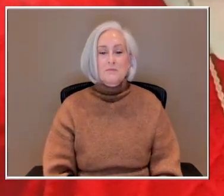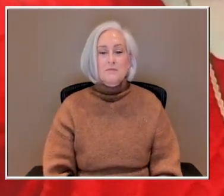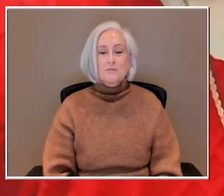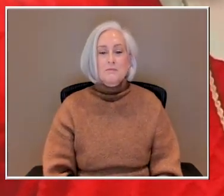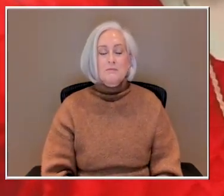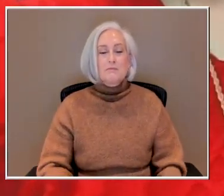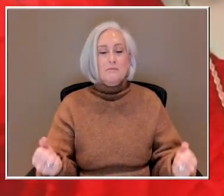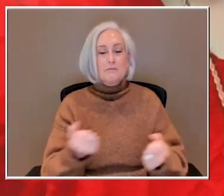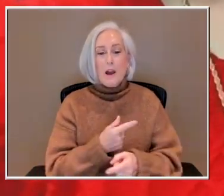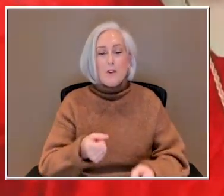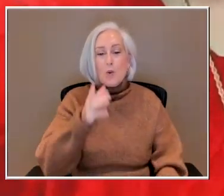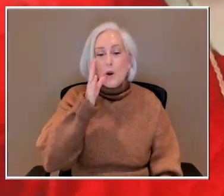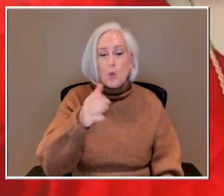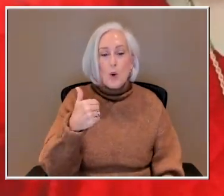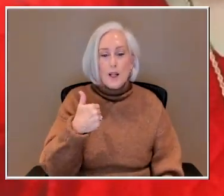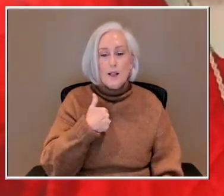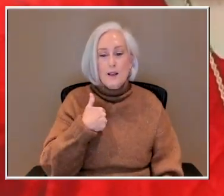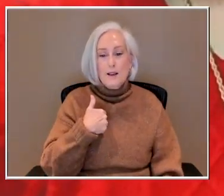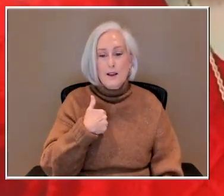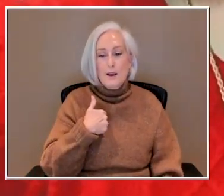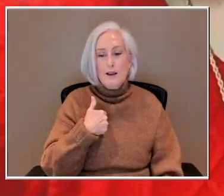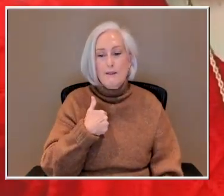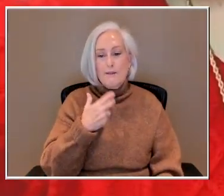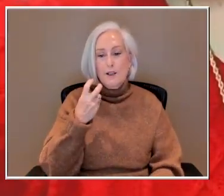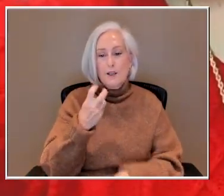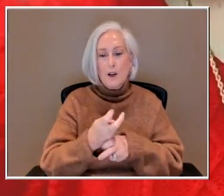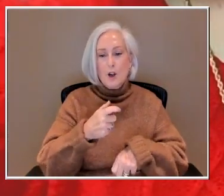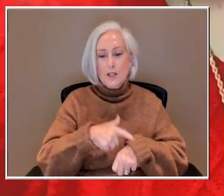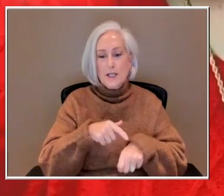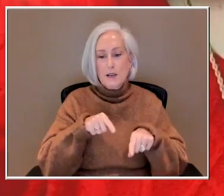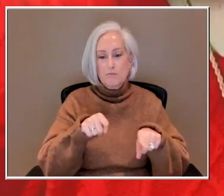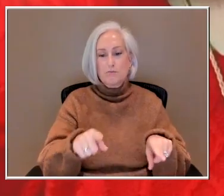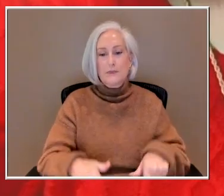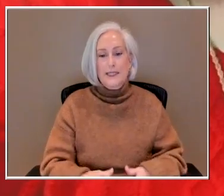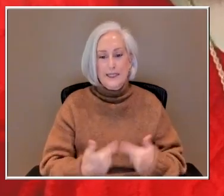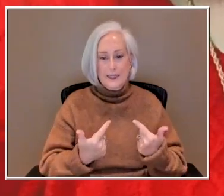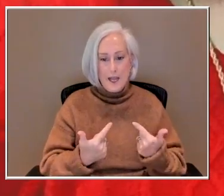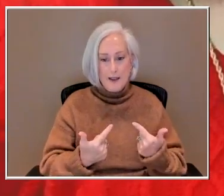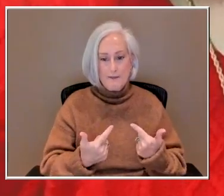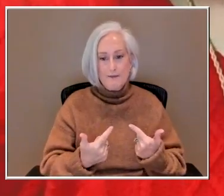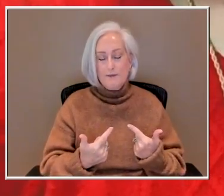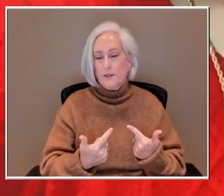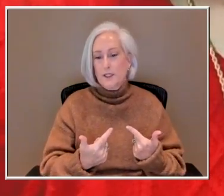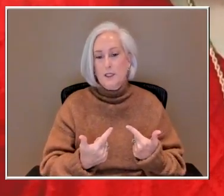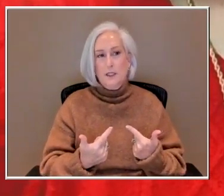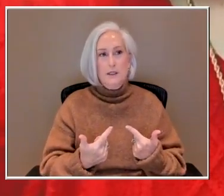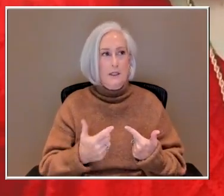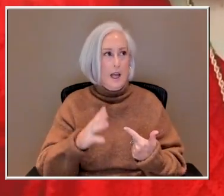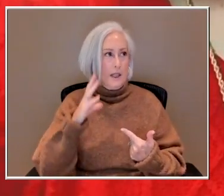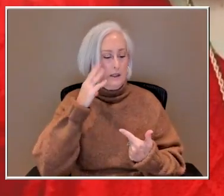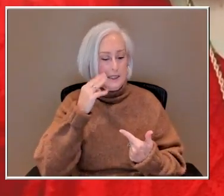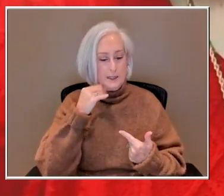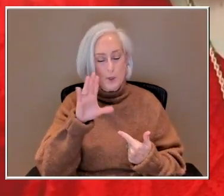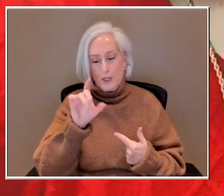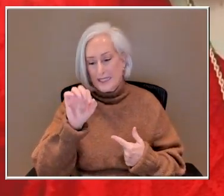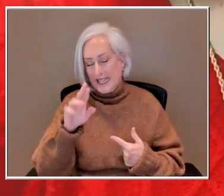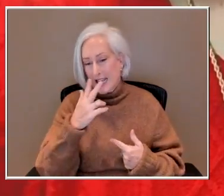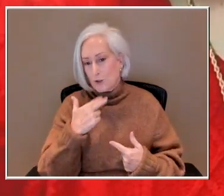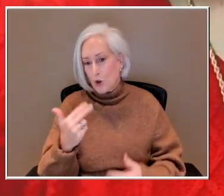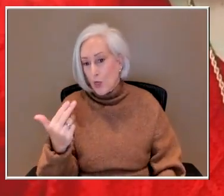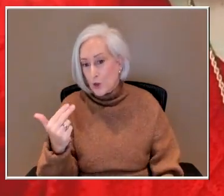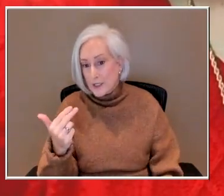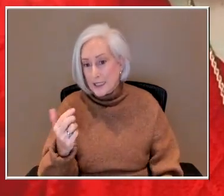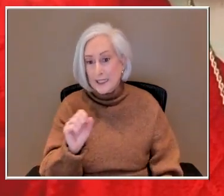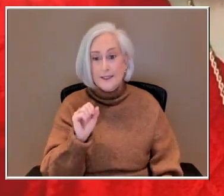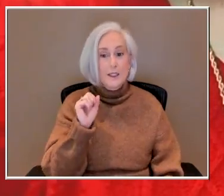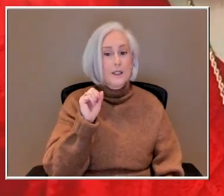Everybody's going to have their difficulties in life, whether it's a big difficulty like going through cancer at 13, or it's going to